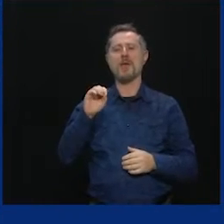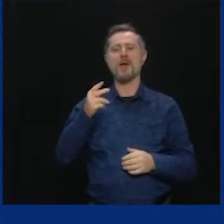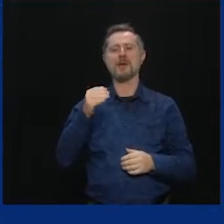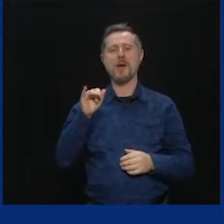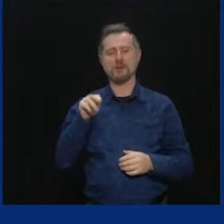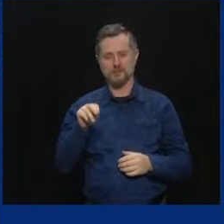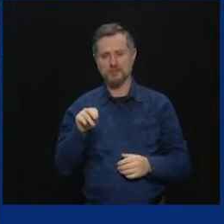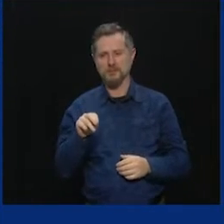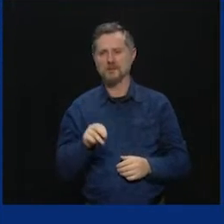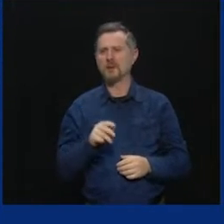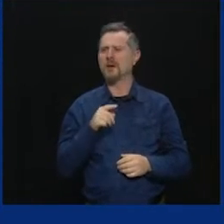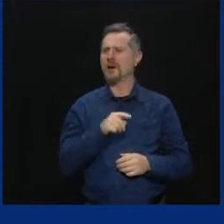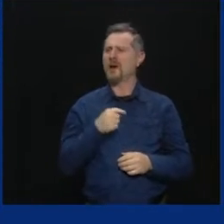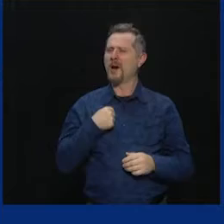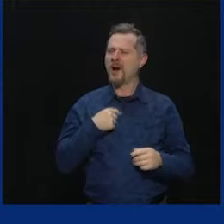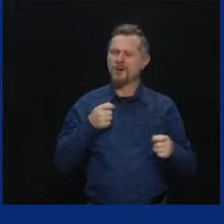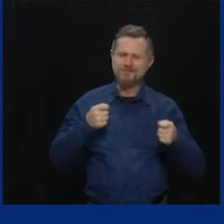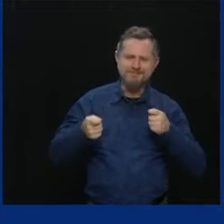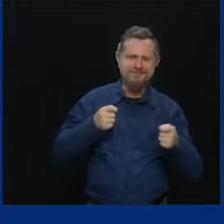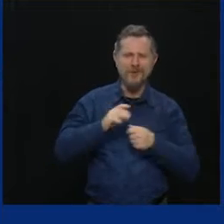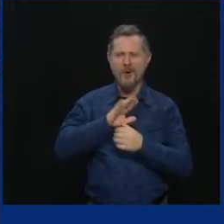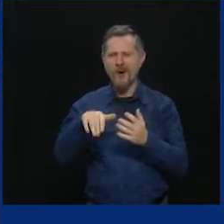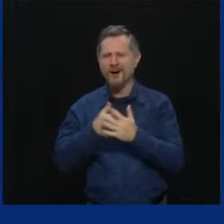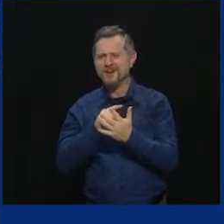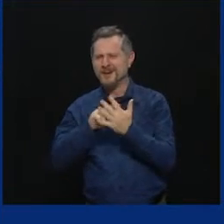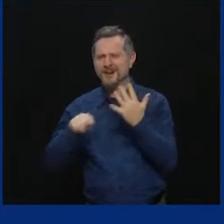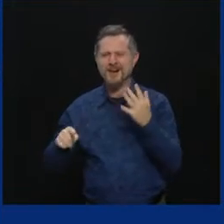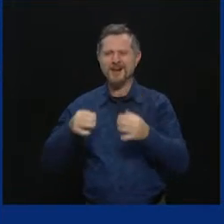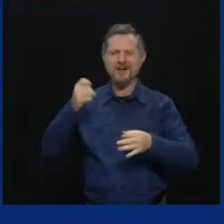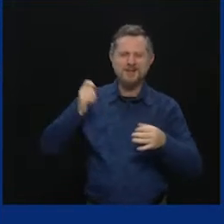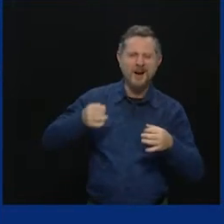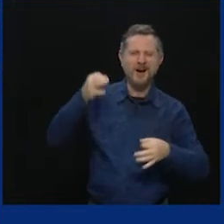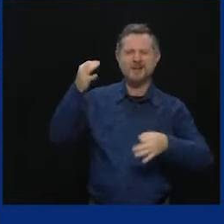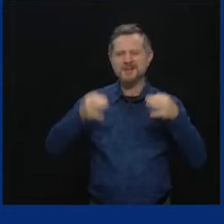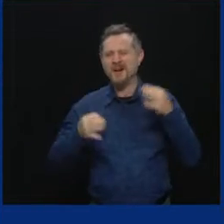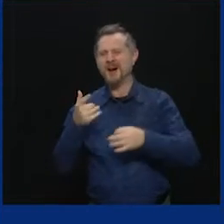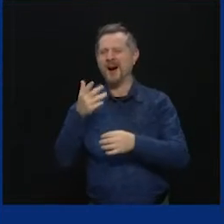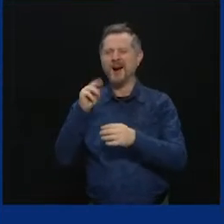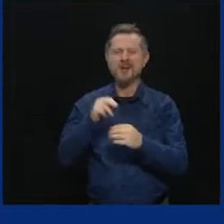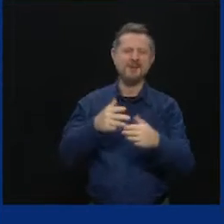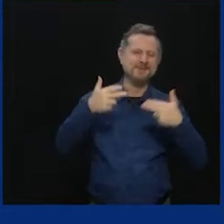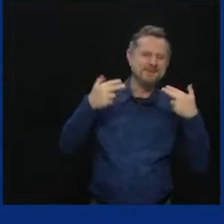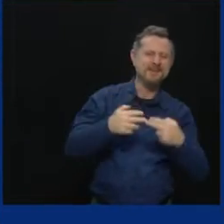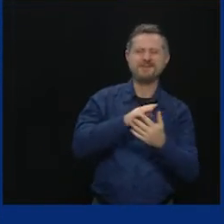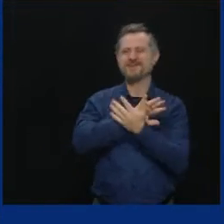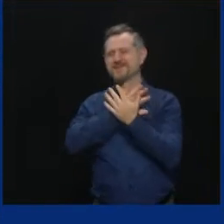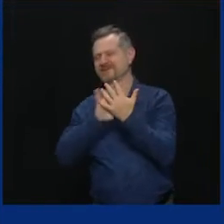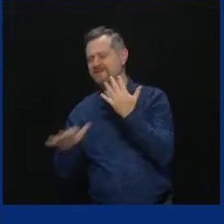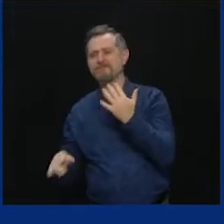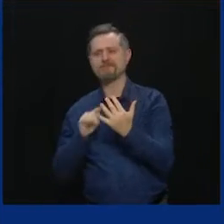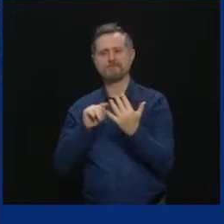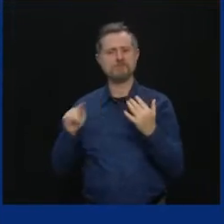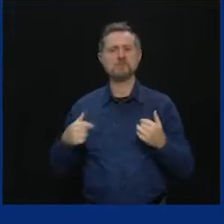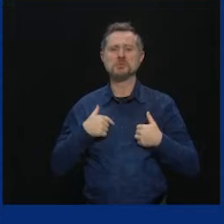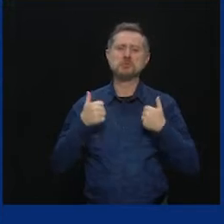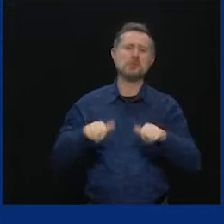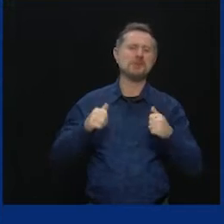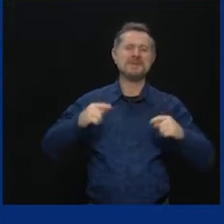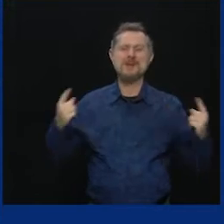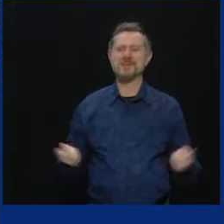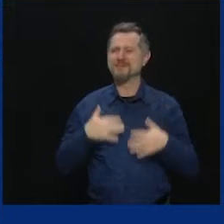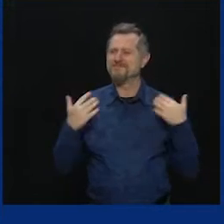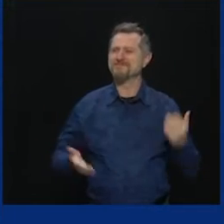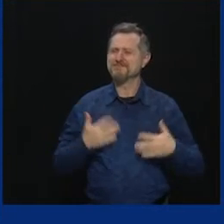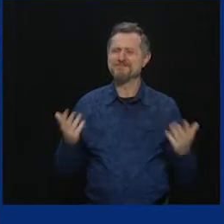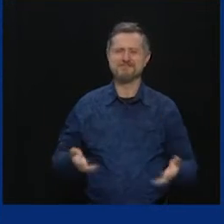the issues that dealt with the Judiciary Committee, gun violence, and others. And we were trying to simply do something such as banning